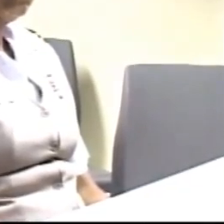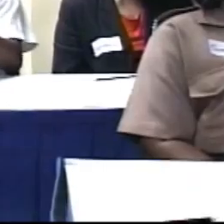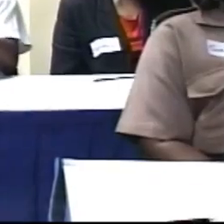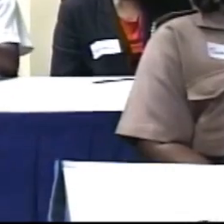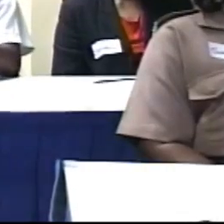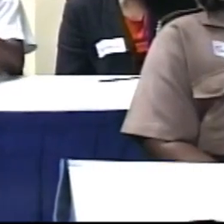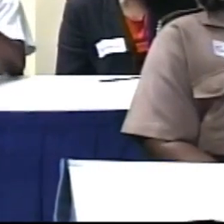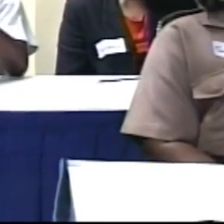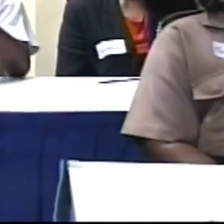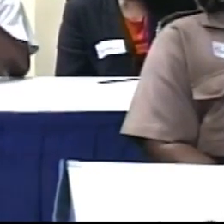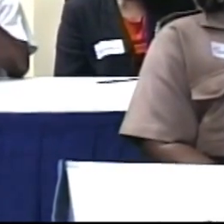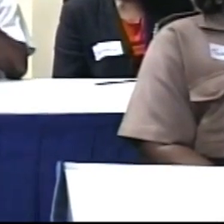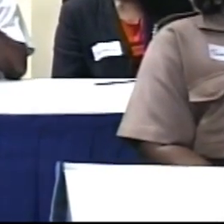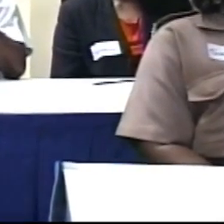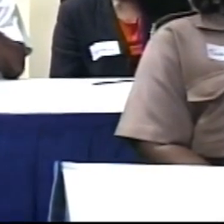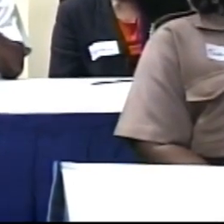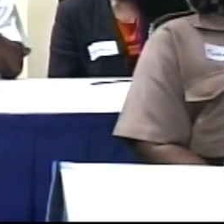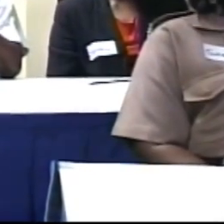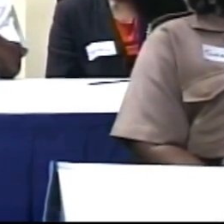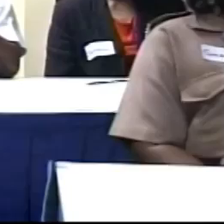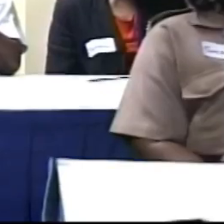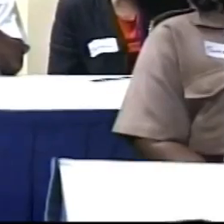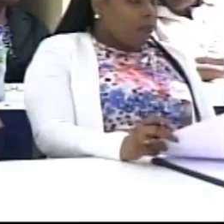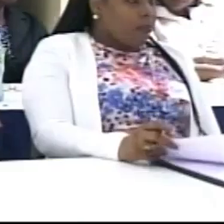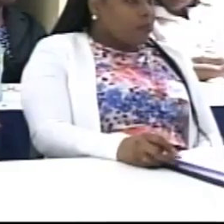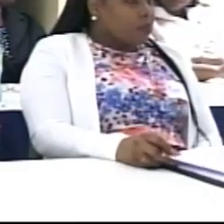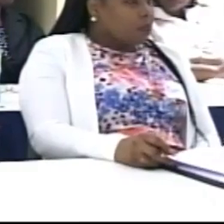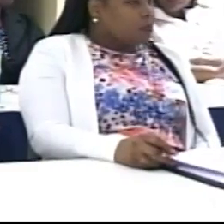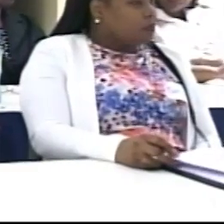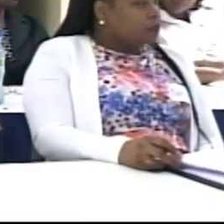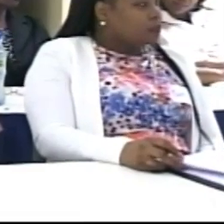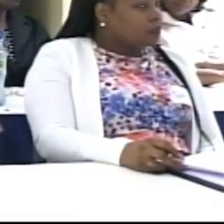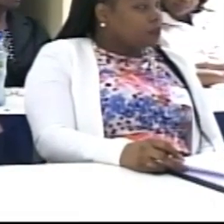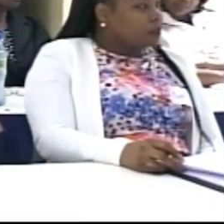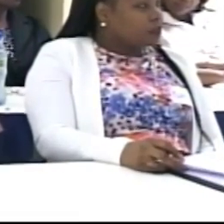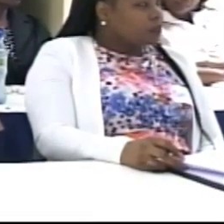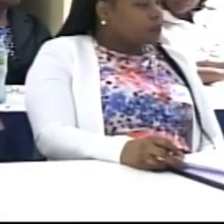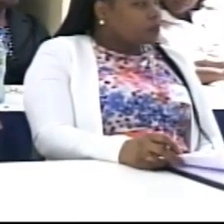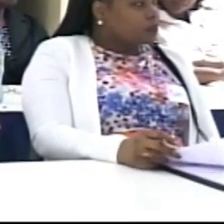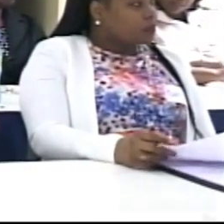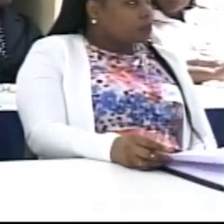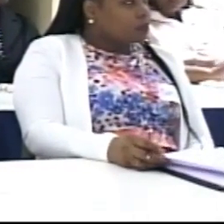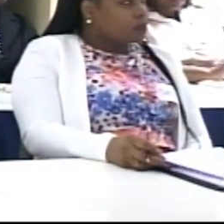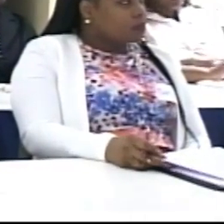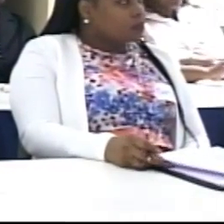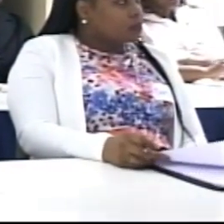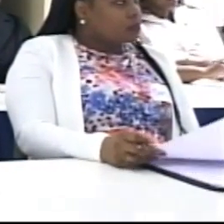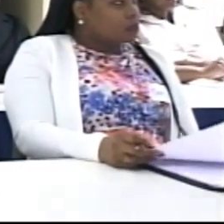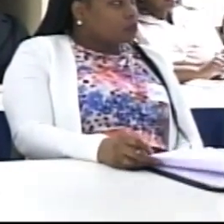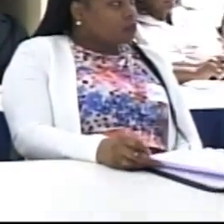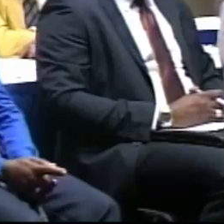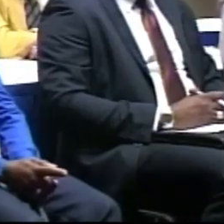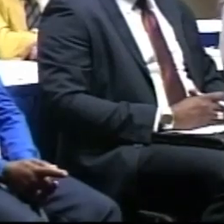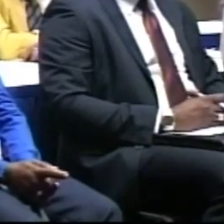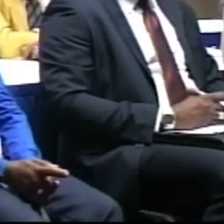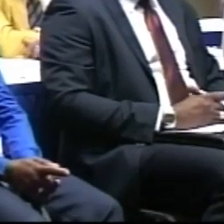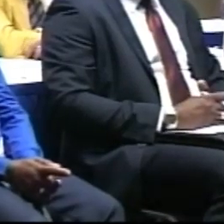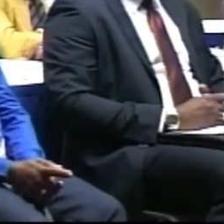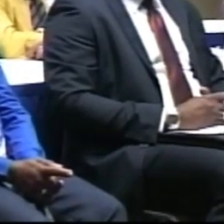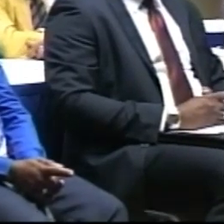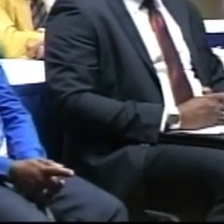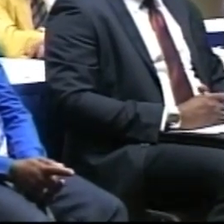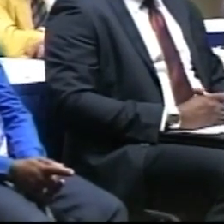other frontline personnel. It's being conducted by private sector development program Compete Caribbean and is intended to raise